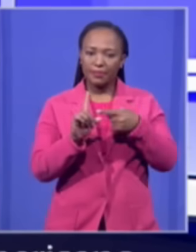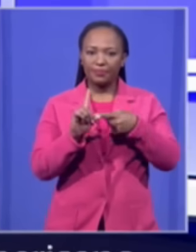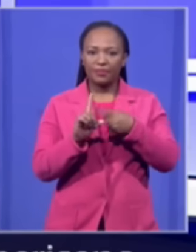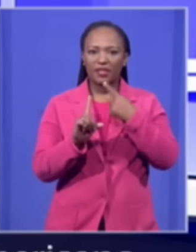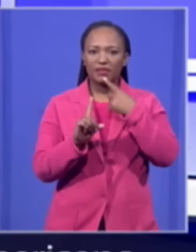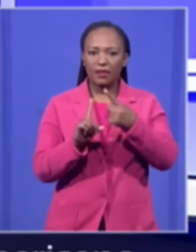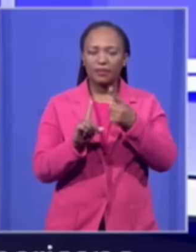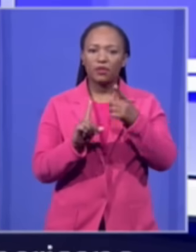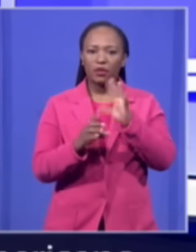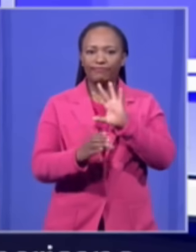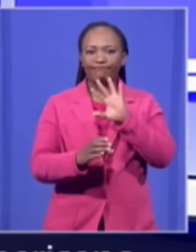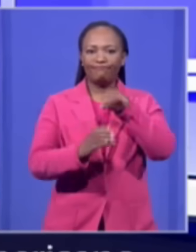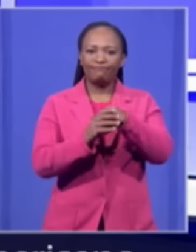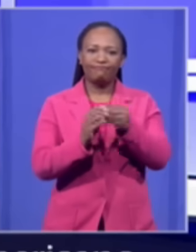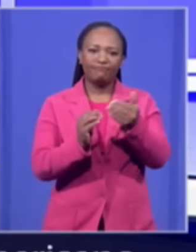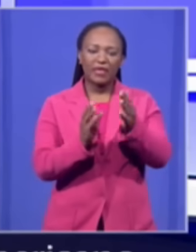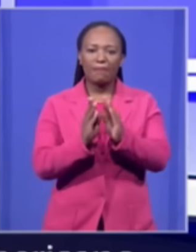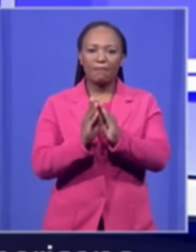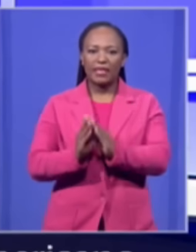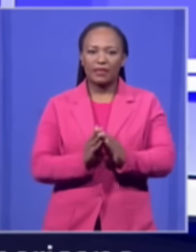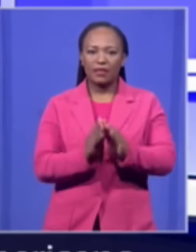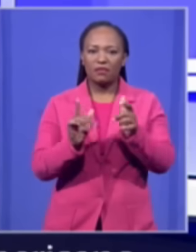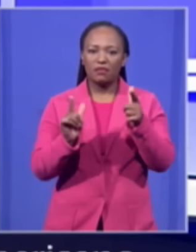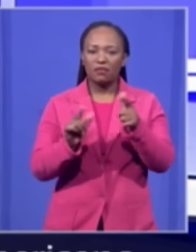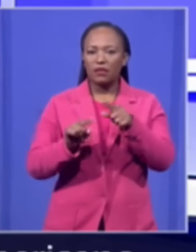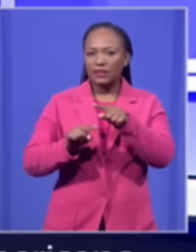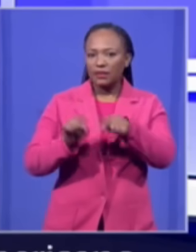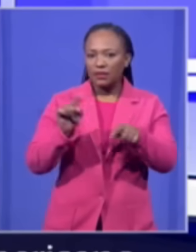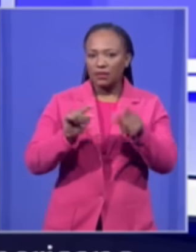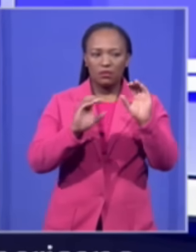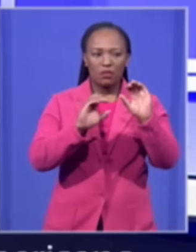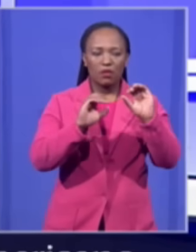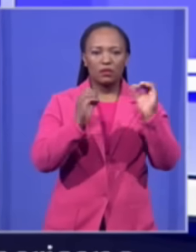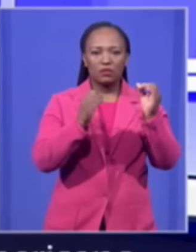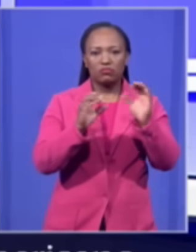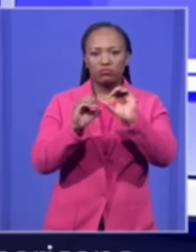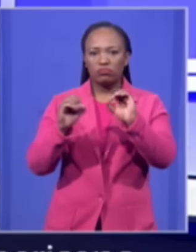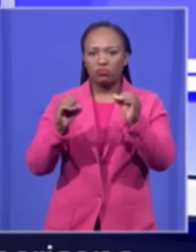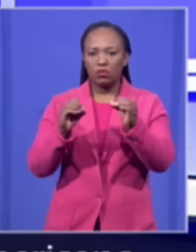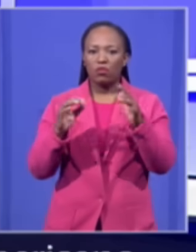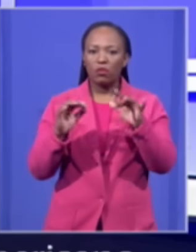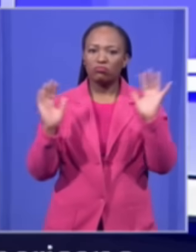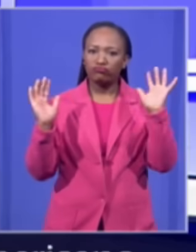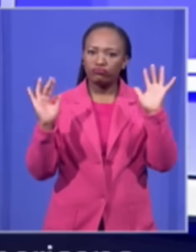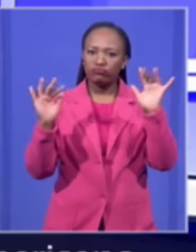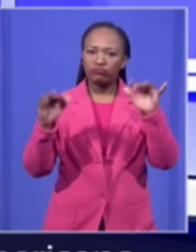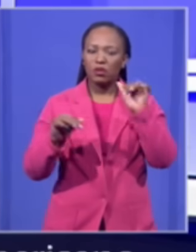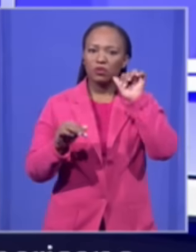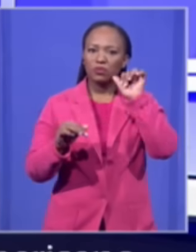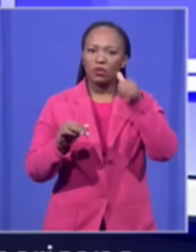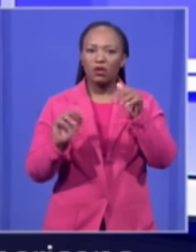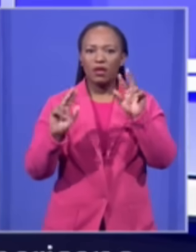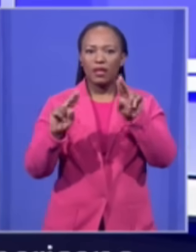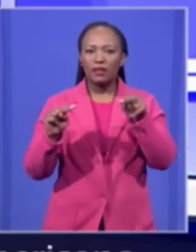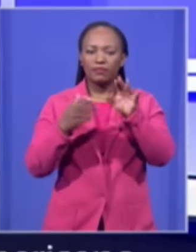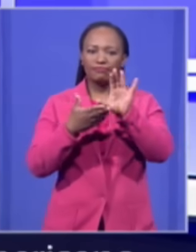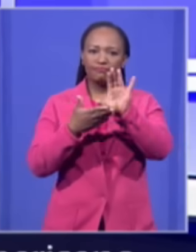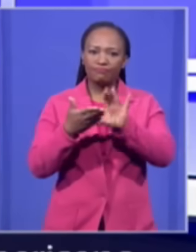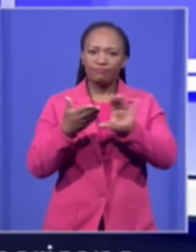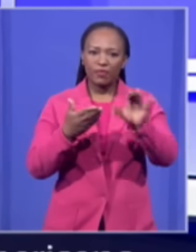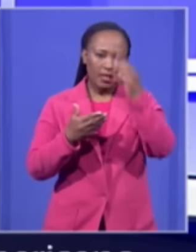tse di tlang tsa setšhaba. Mekgatlho e farologaneng go ralala naga e solofetse go kokwana ka moso kwa National Convention kwa